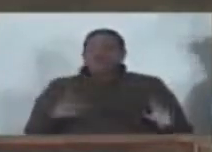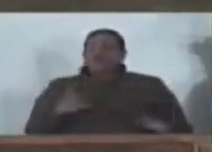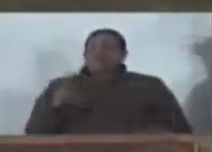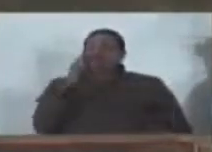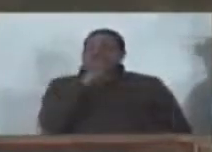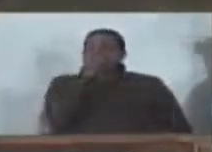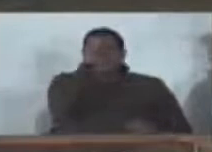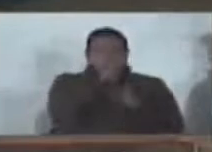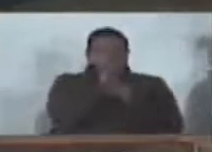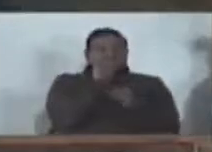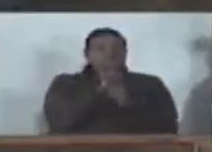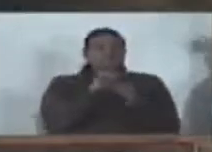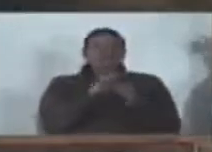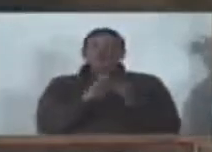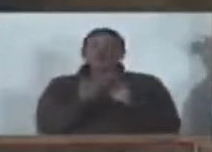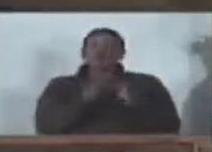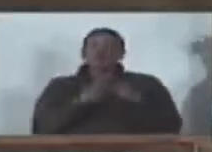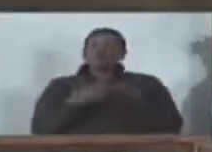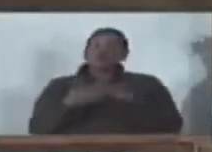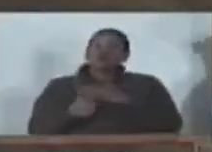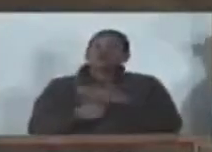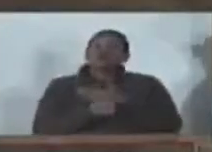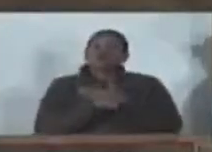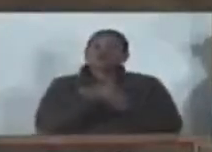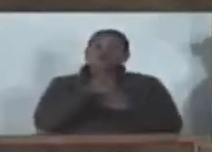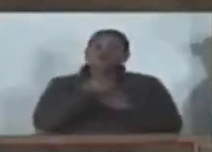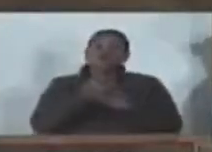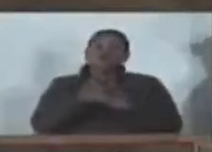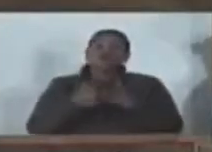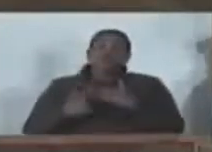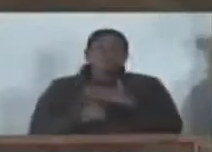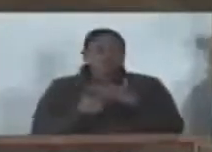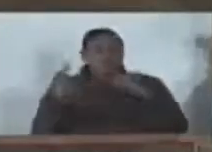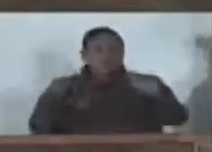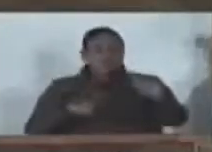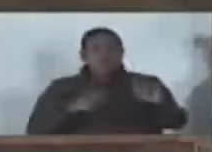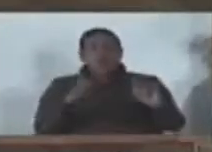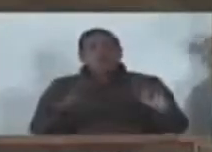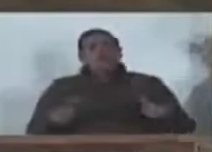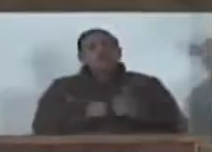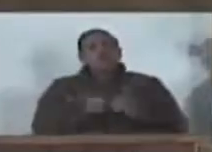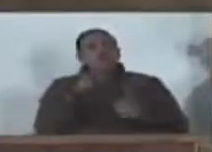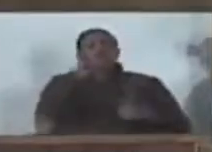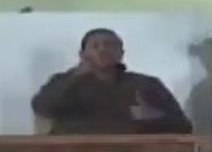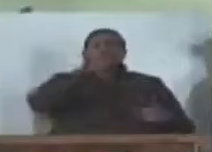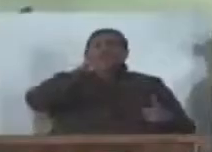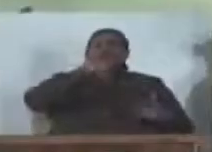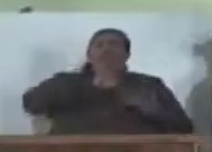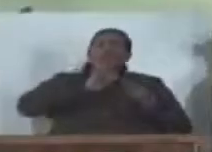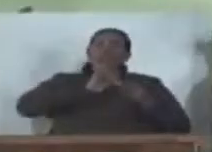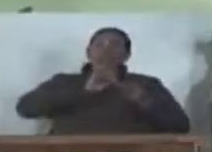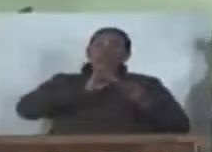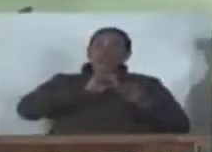and sisters in communities across Jamaica. I wish to challenge you to speak up and speak